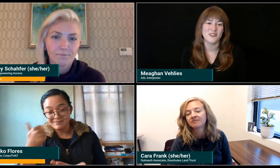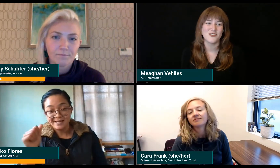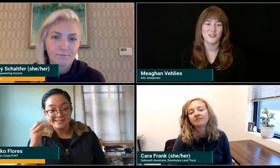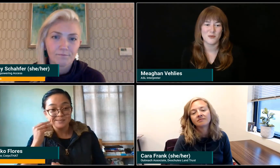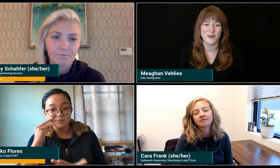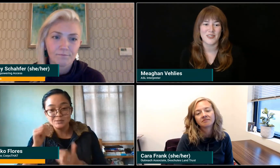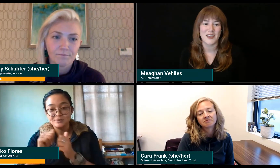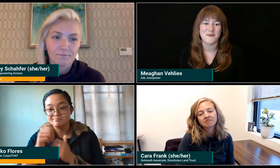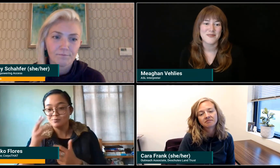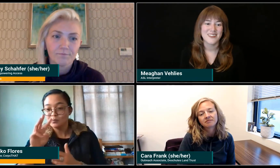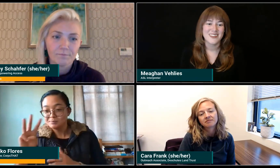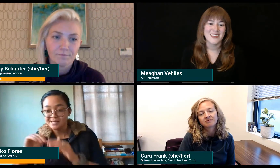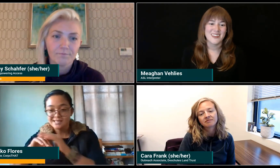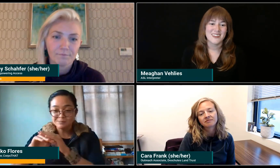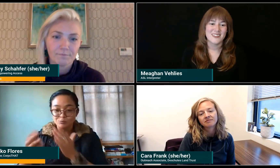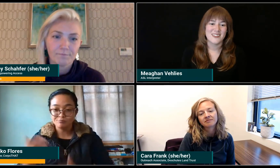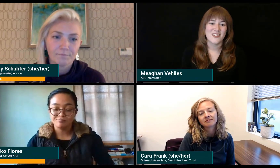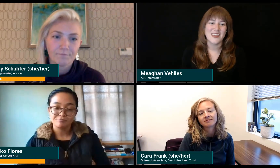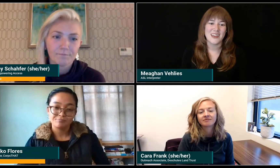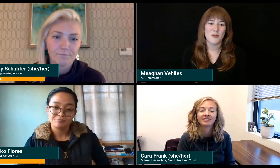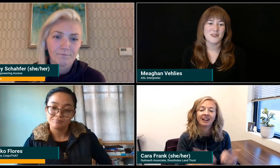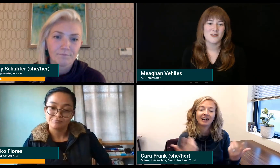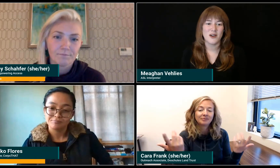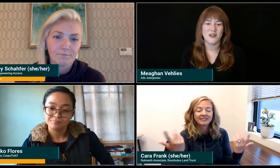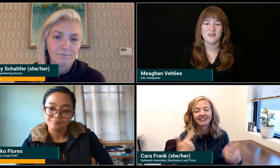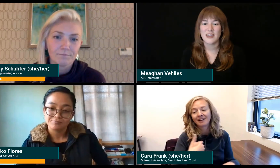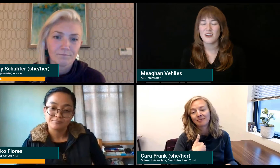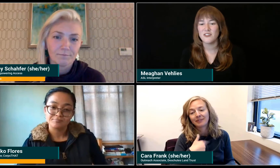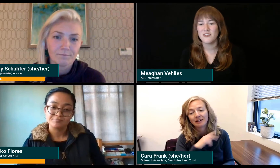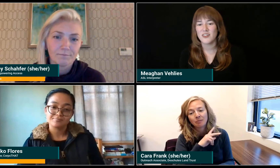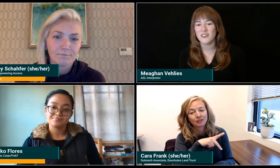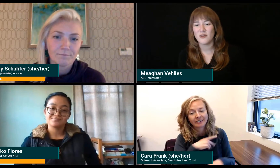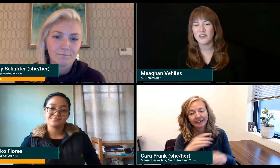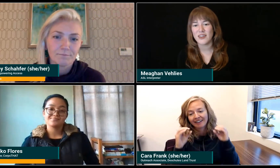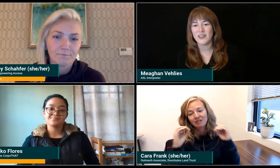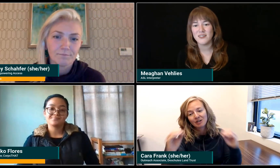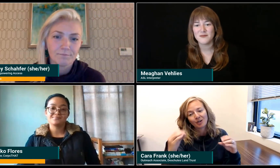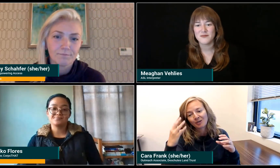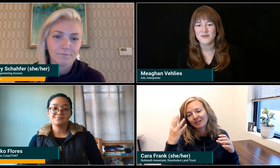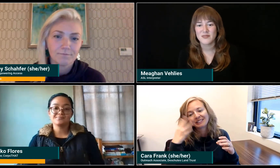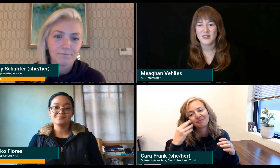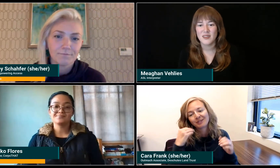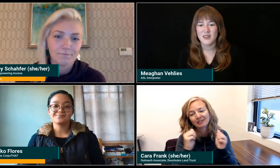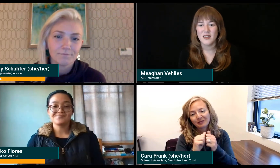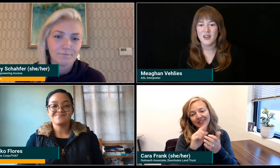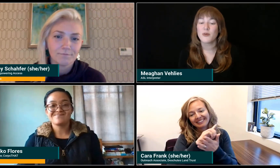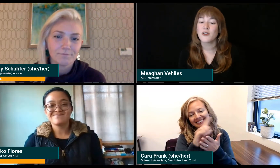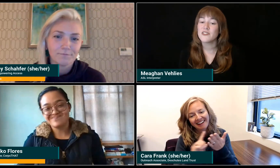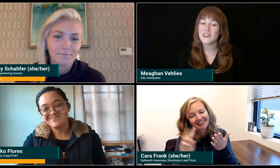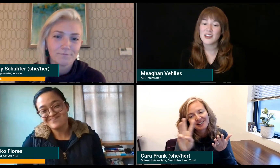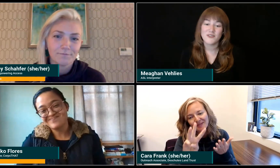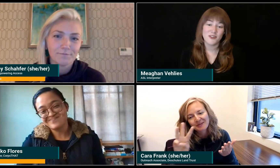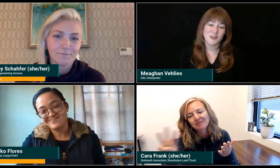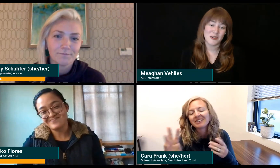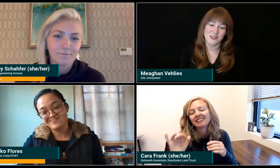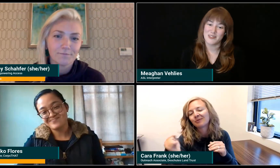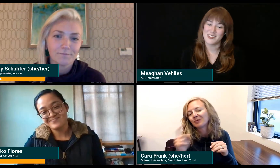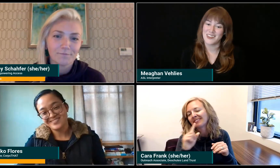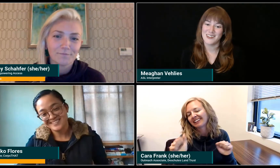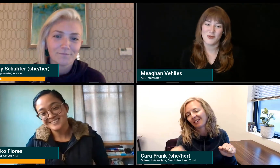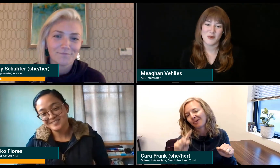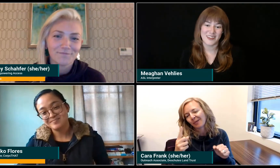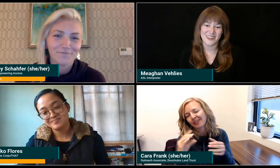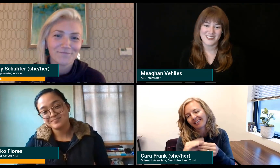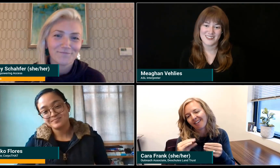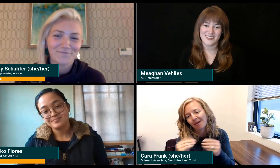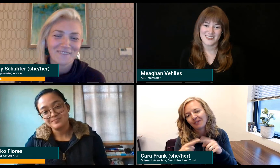in your message and support that. So they can help out as well. Cara, do you have anything you want to add? Personally, I have no experience with